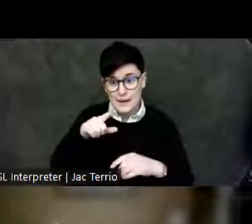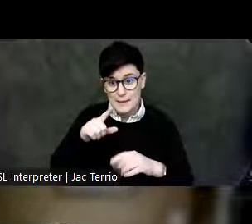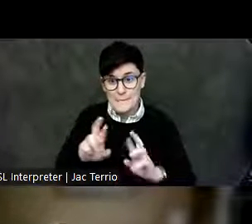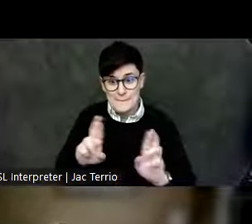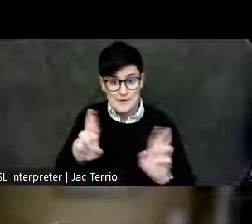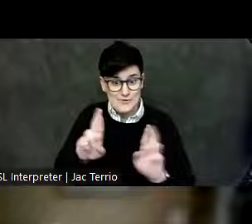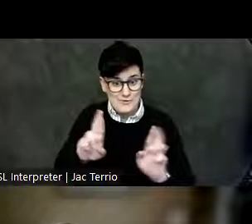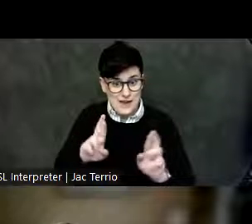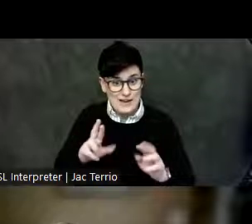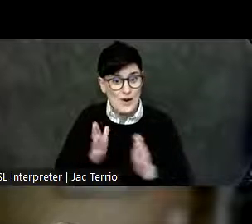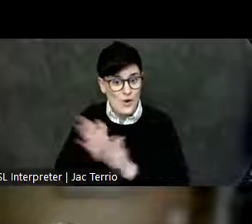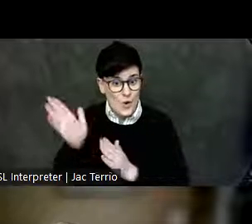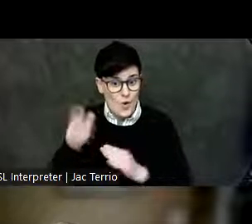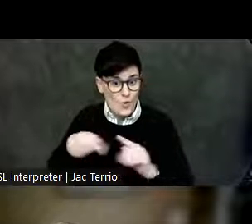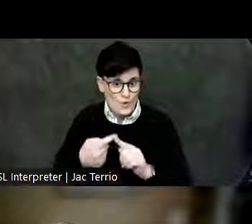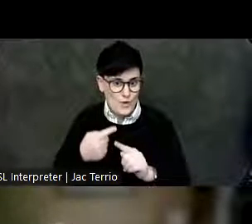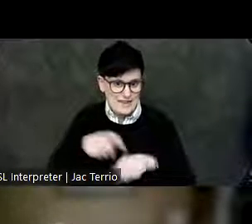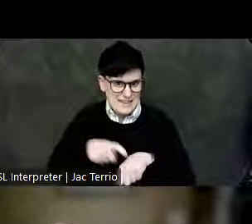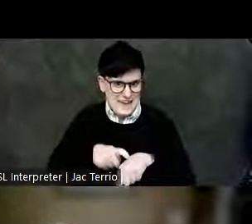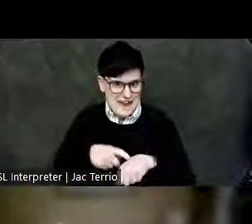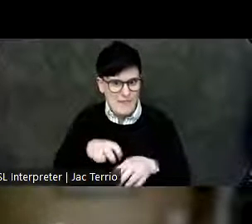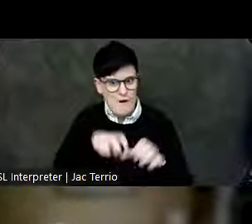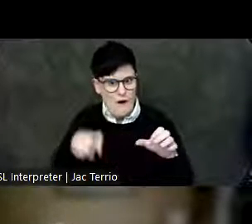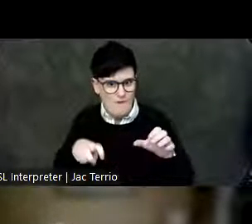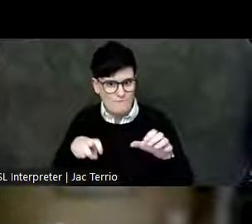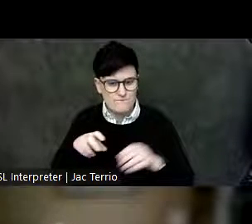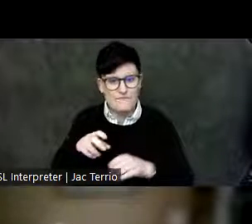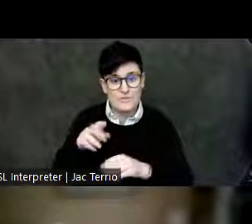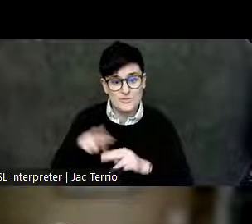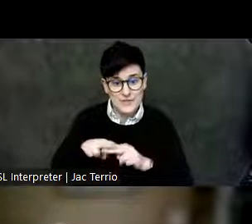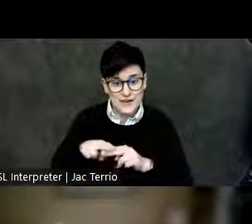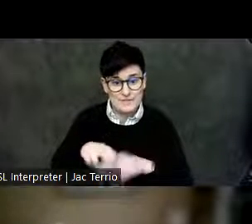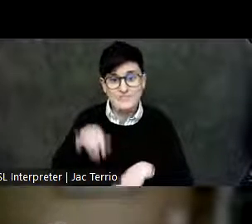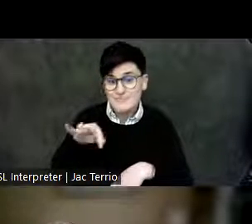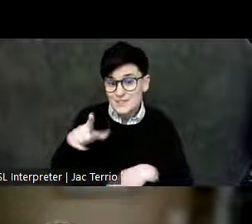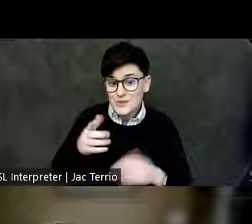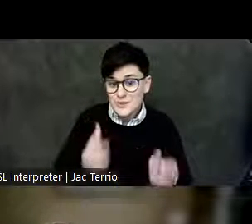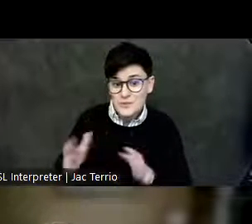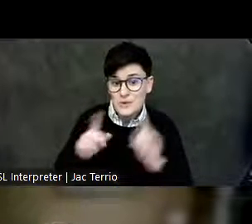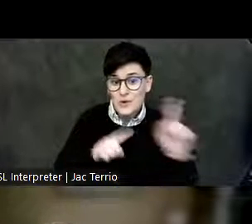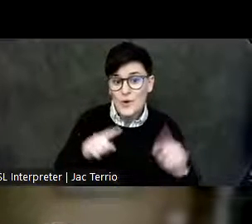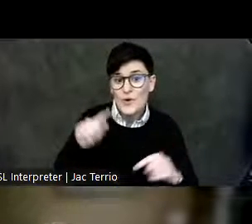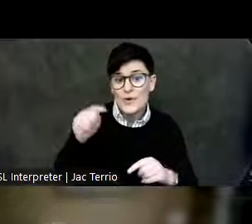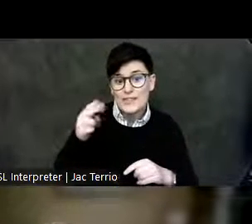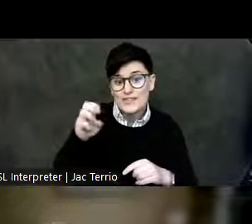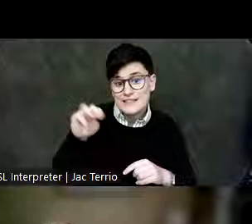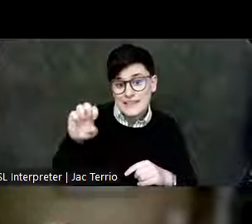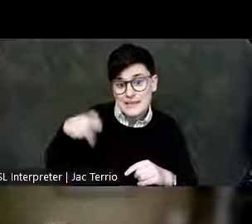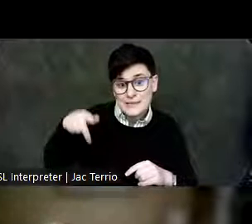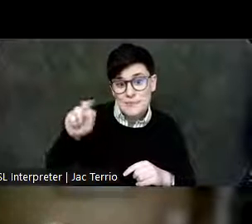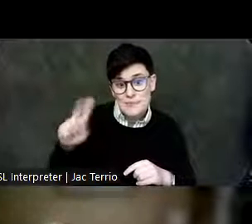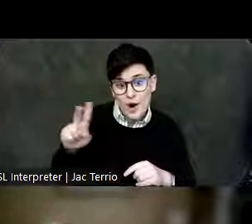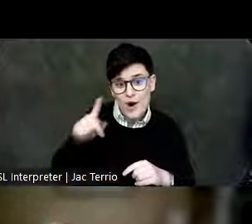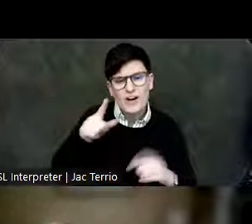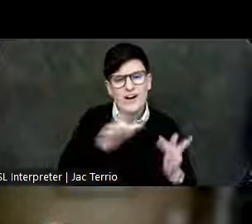bus. So, and if you're going to go to theme parks, if you're planning to visit a theme park, contact the disability services before you